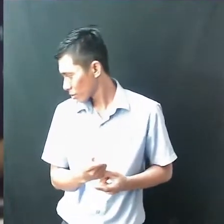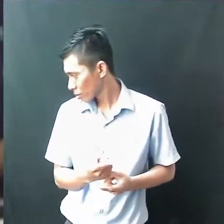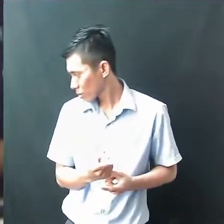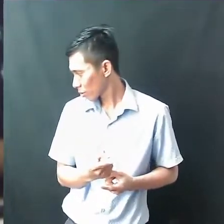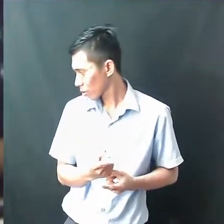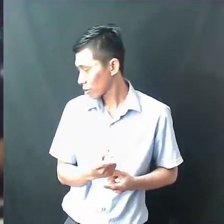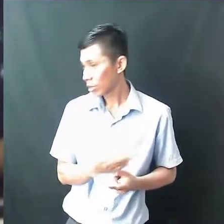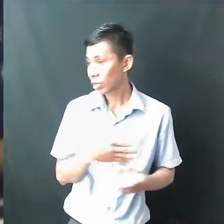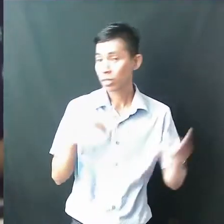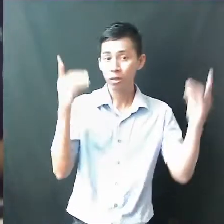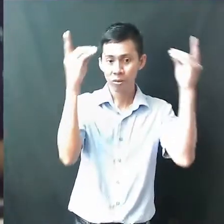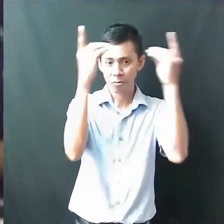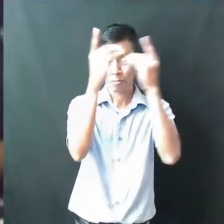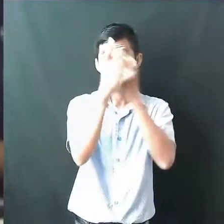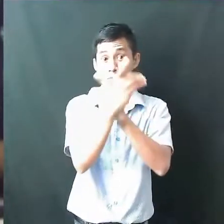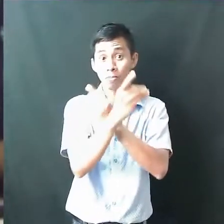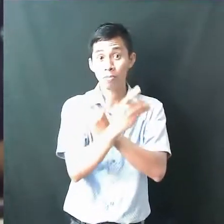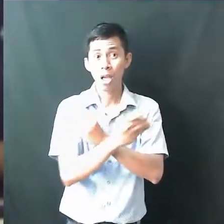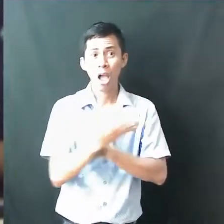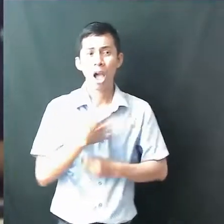in a dusty little